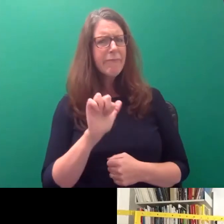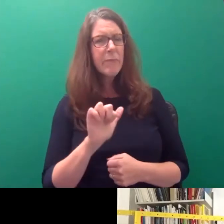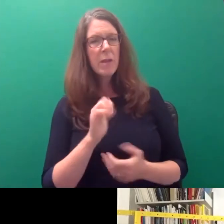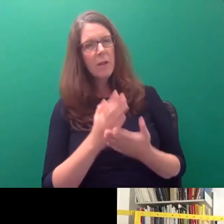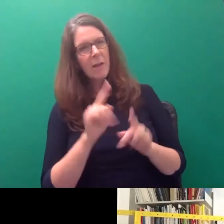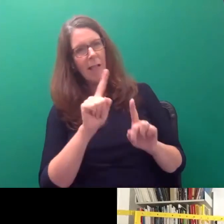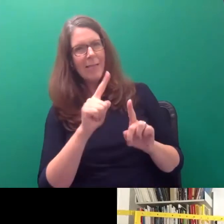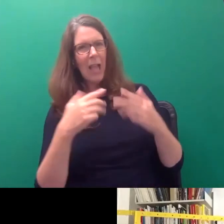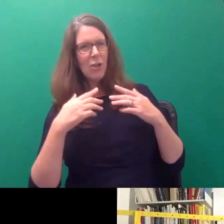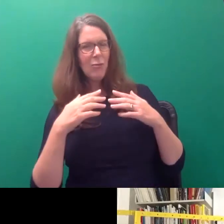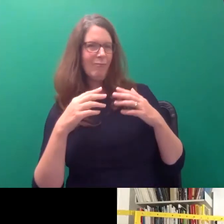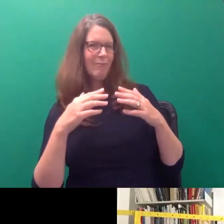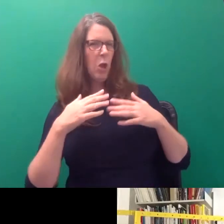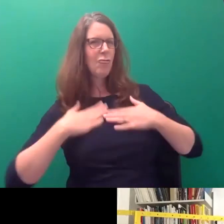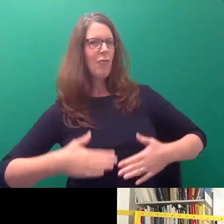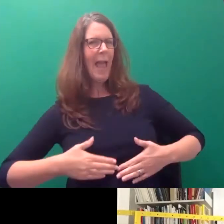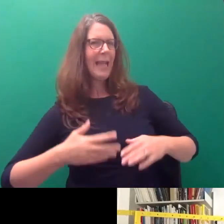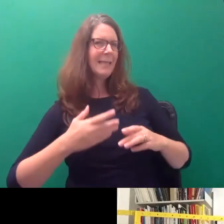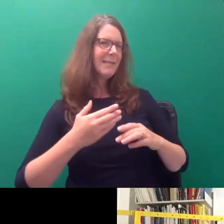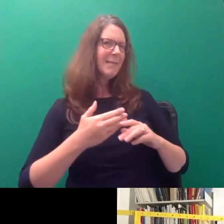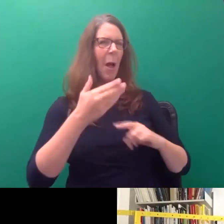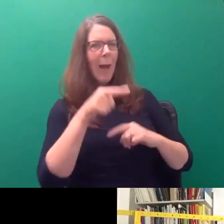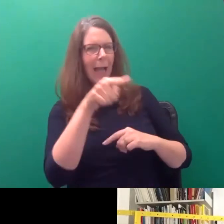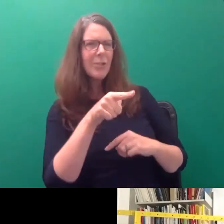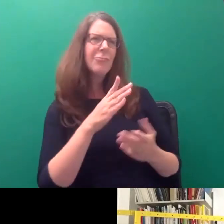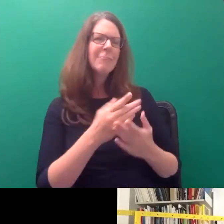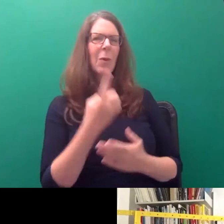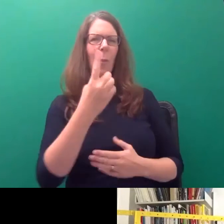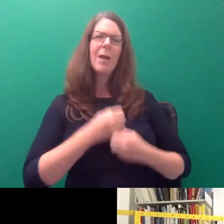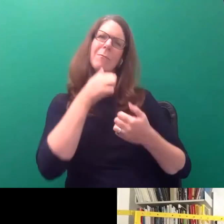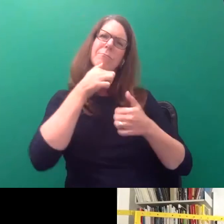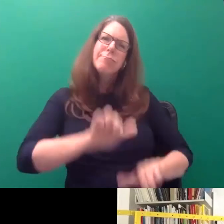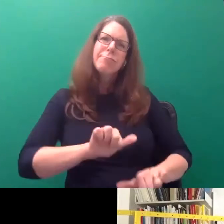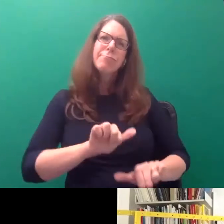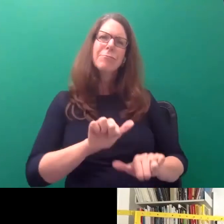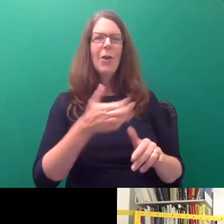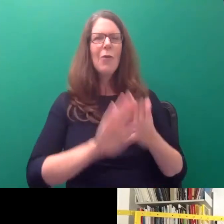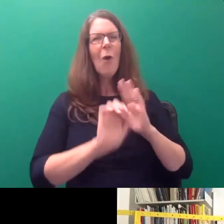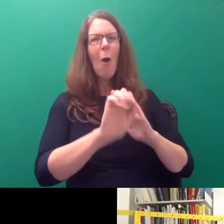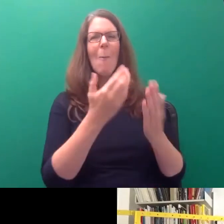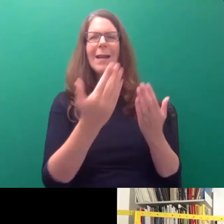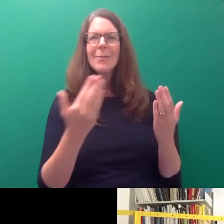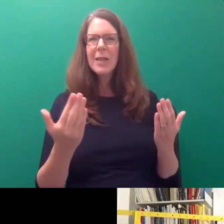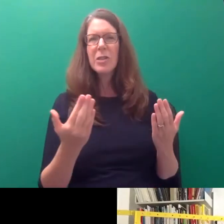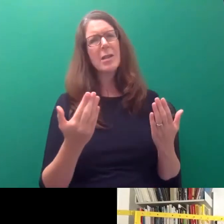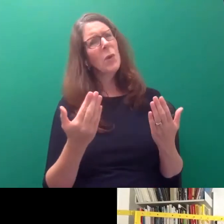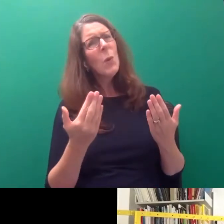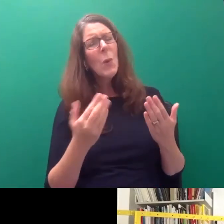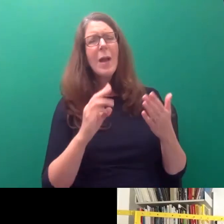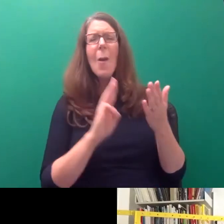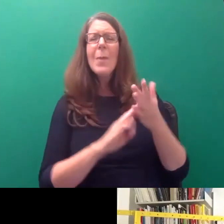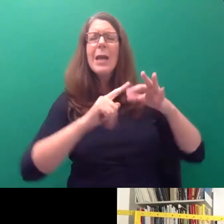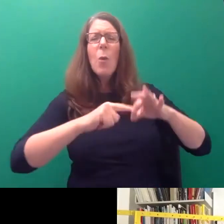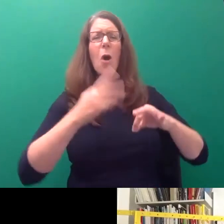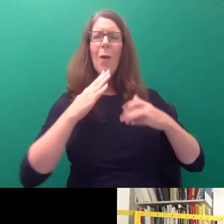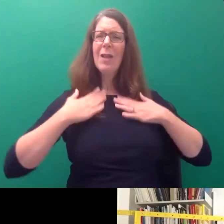you is, I think, one of my favourite dresses in the exhibition. And she just looks so wonderfully herself in it. And I think